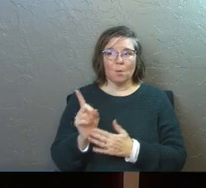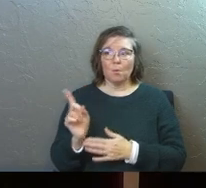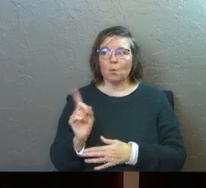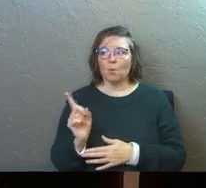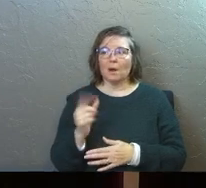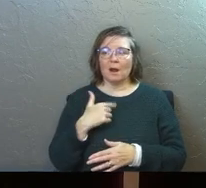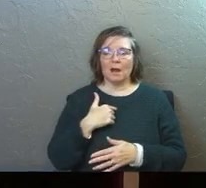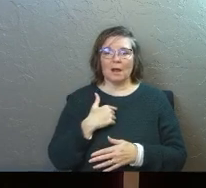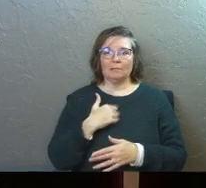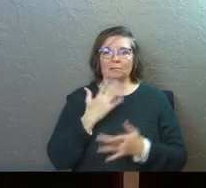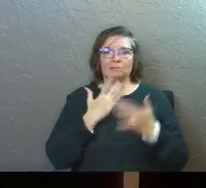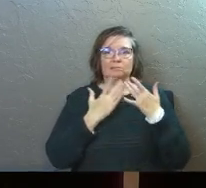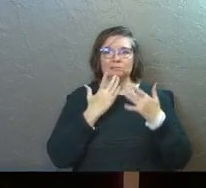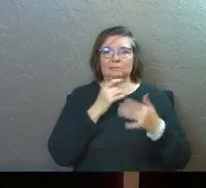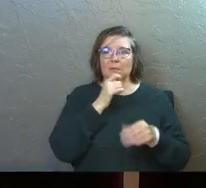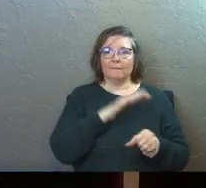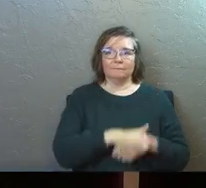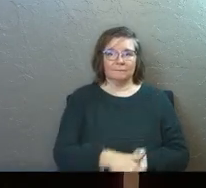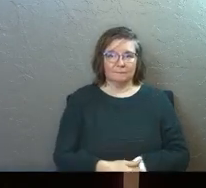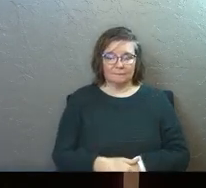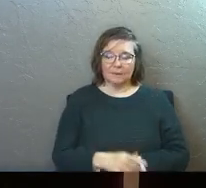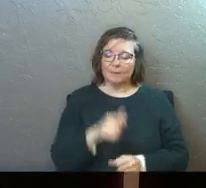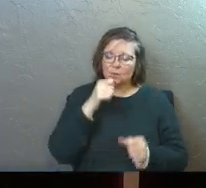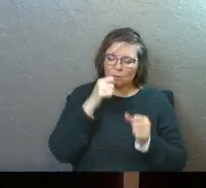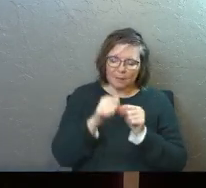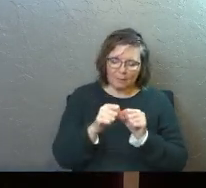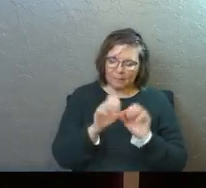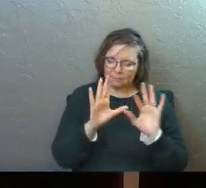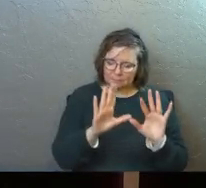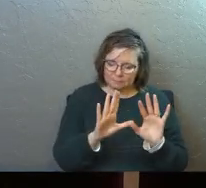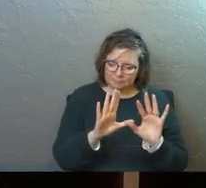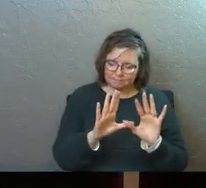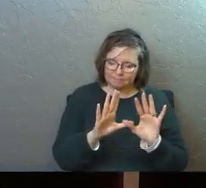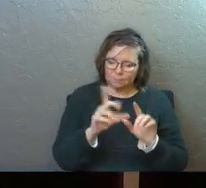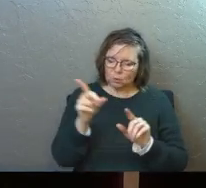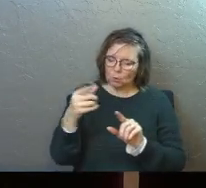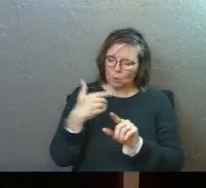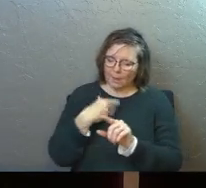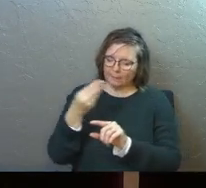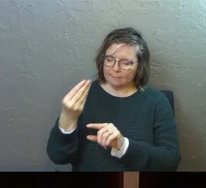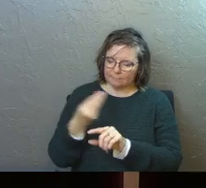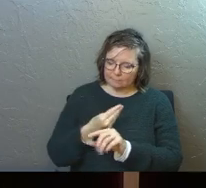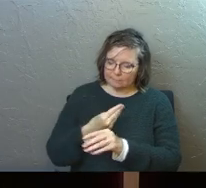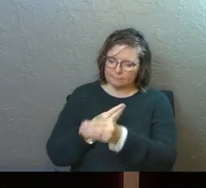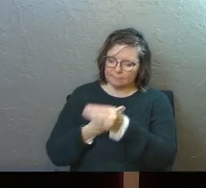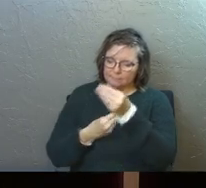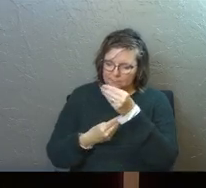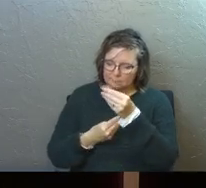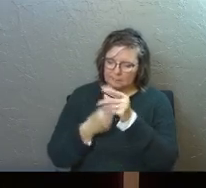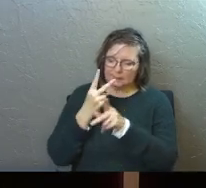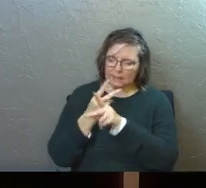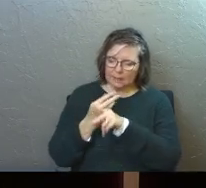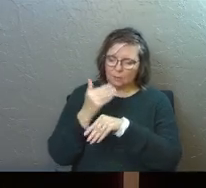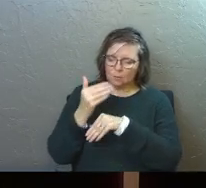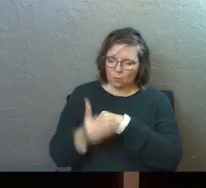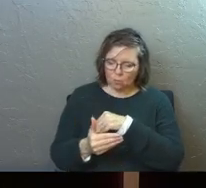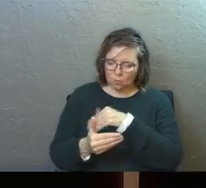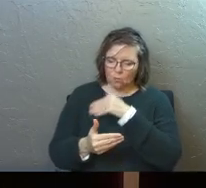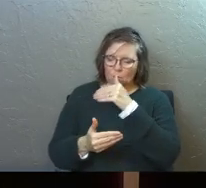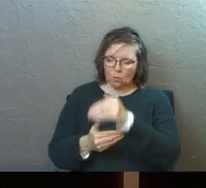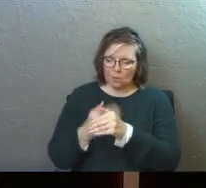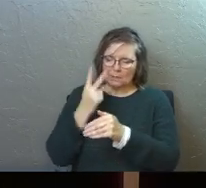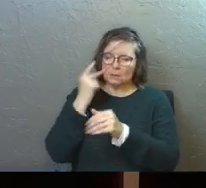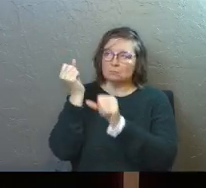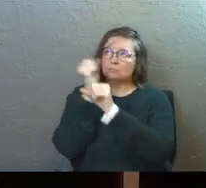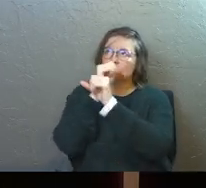where I fall short, but to remember what you have for me. Give me strength. Help me to keep moving forward and see the